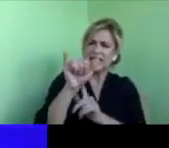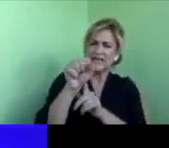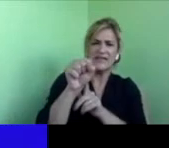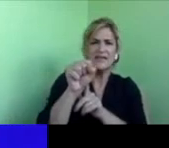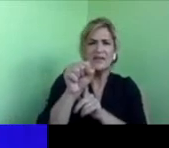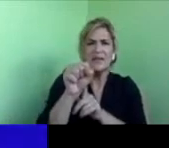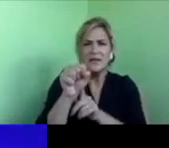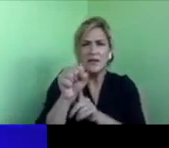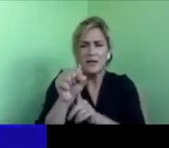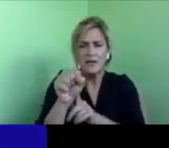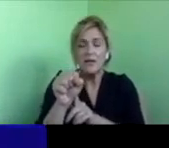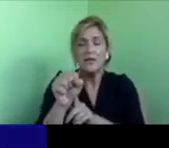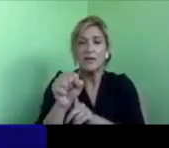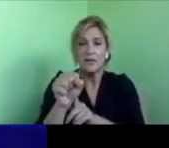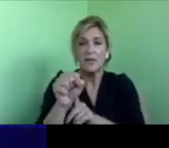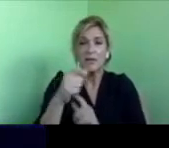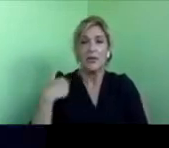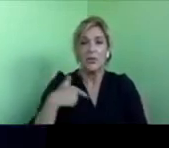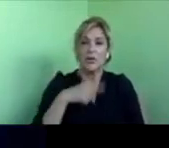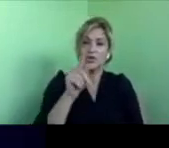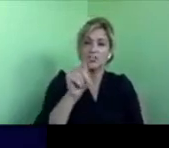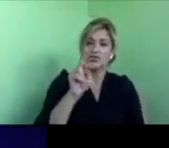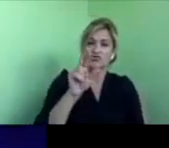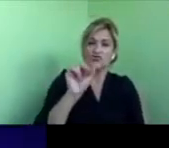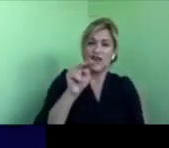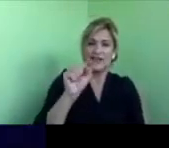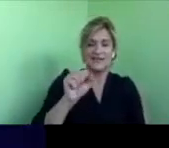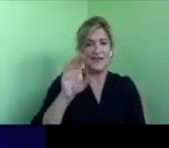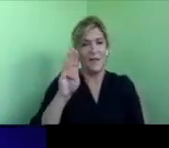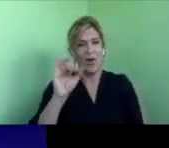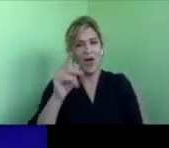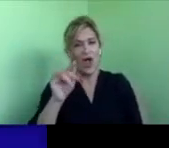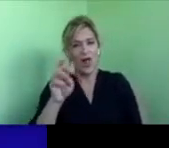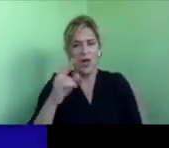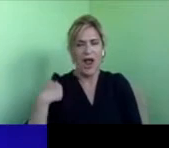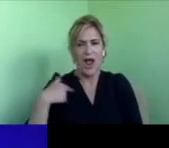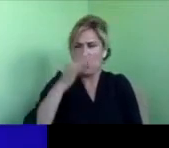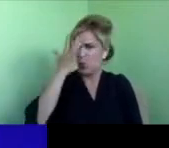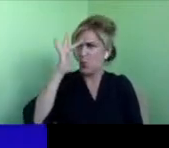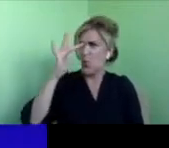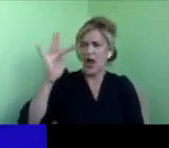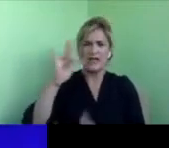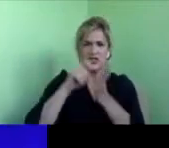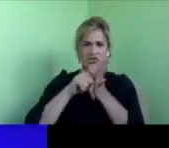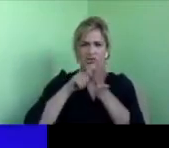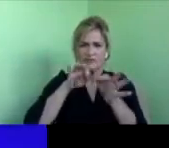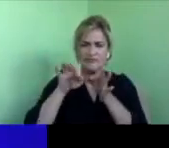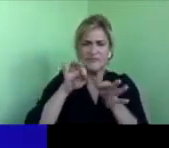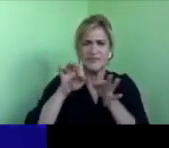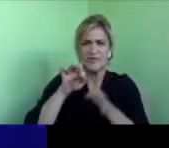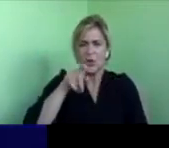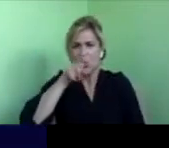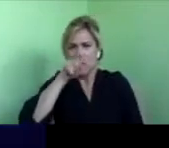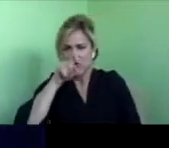We are trans-be-goggled. Our wisest trans scholars, trans-cestors, witches, and librarians